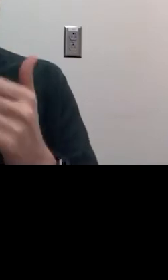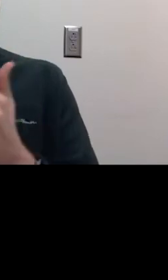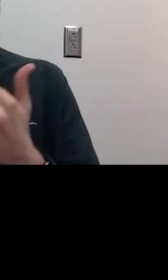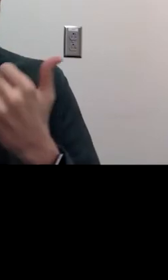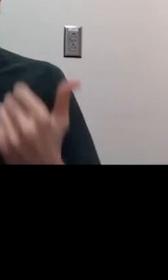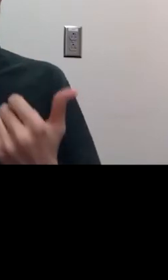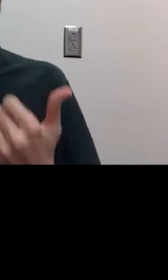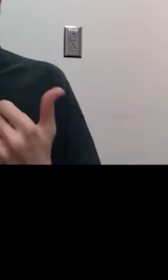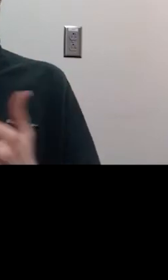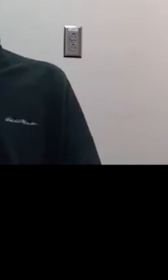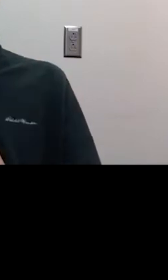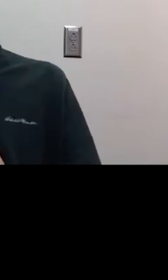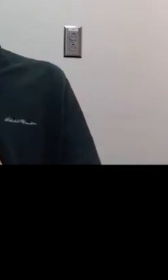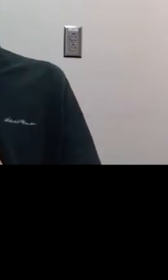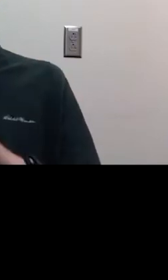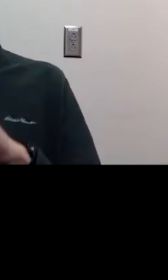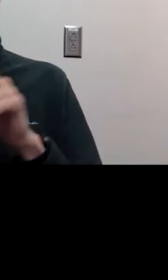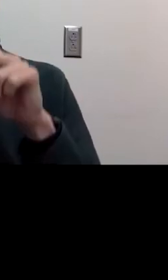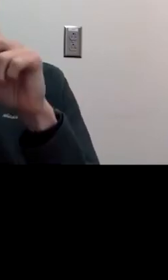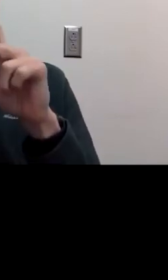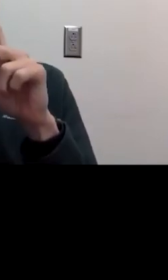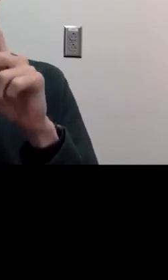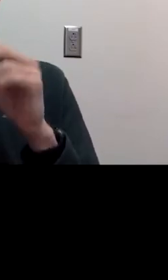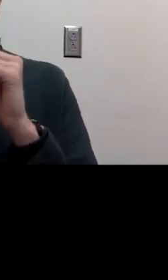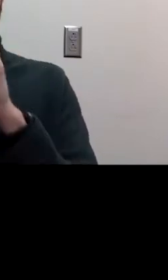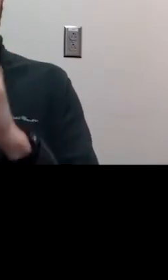pending costs downstream, such as from pollution?